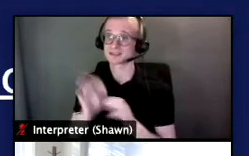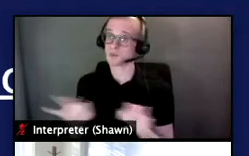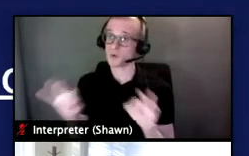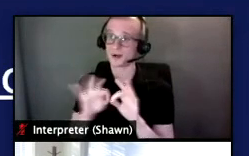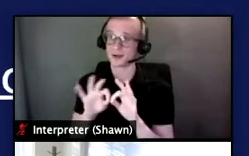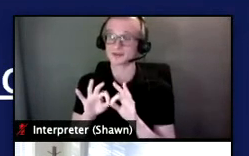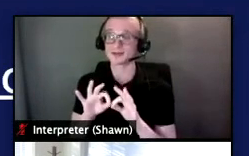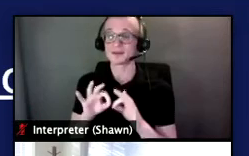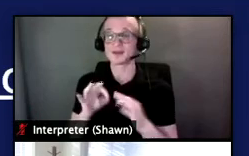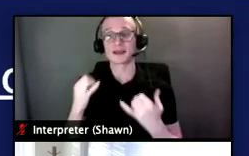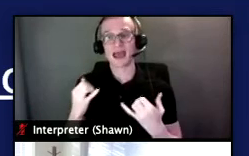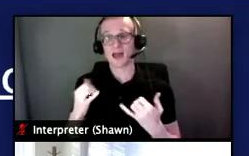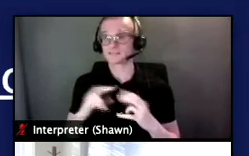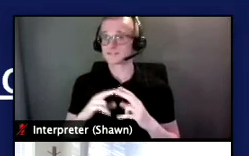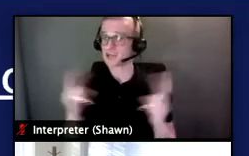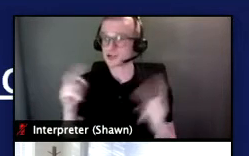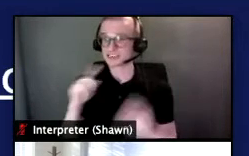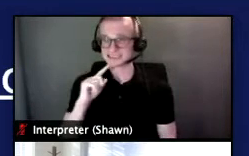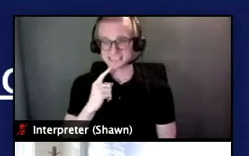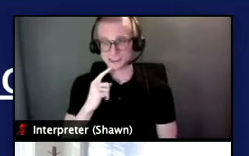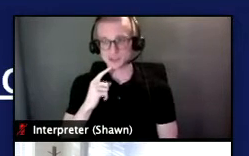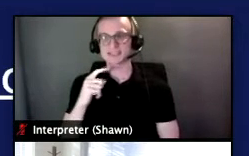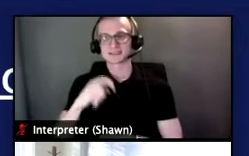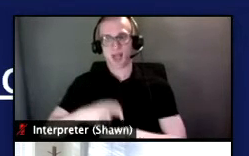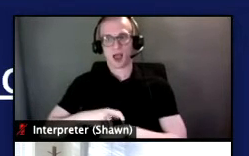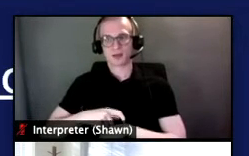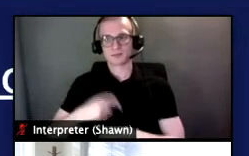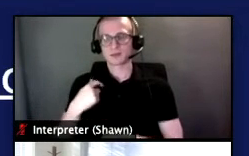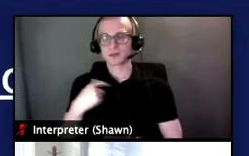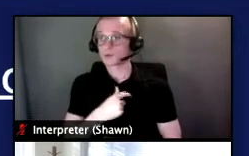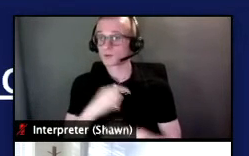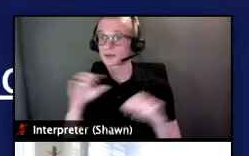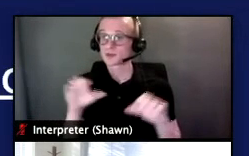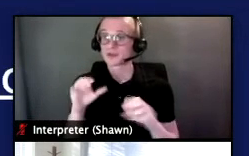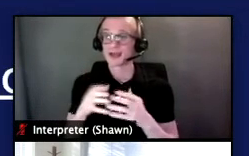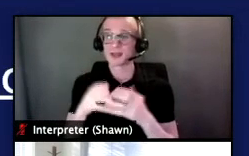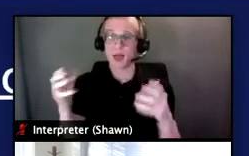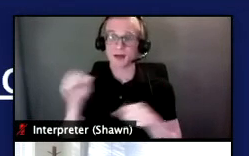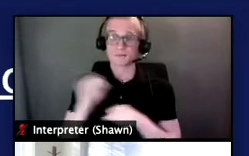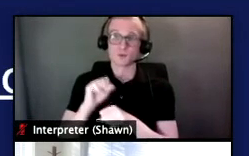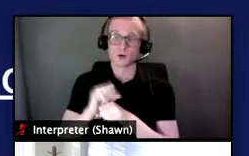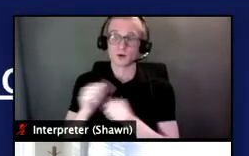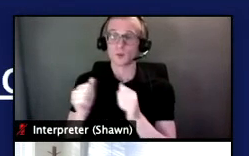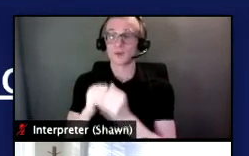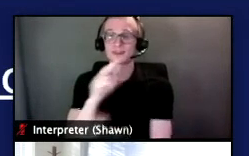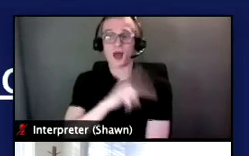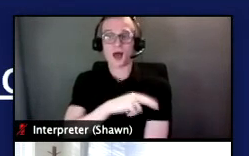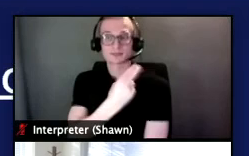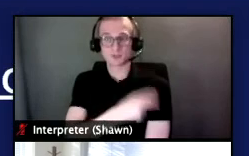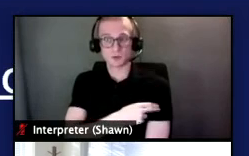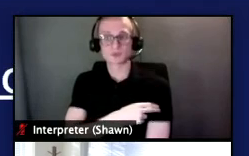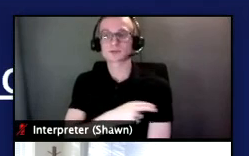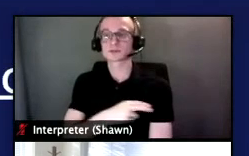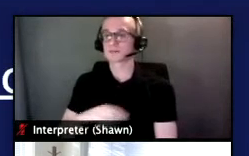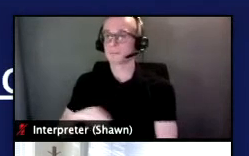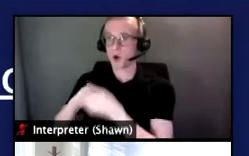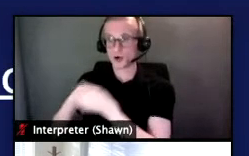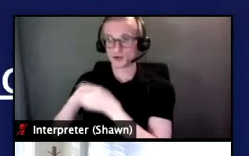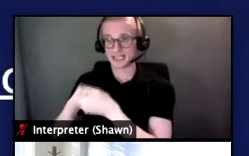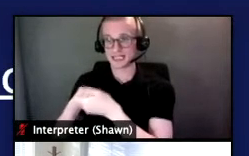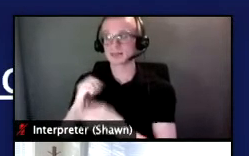time. We are doing a lot of work in partnering with the hospitals, understanding bed